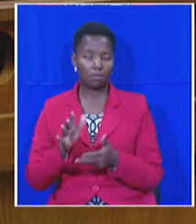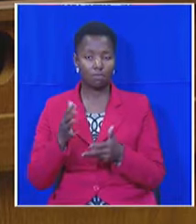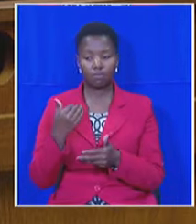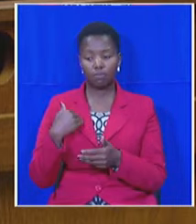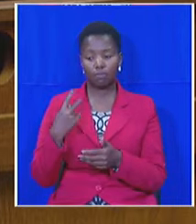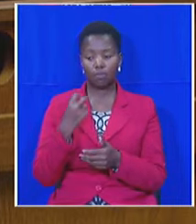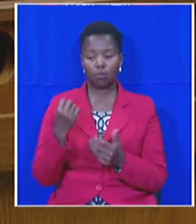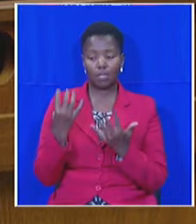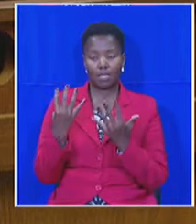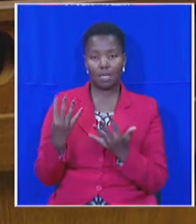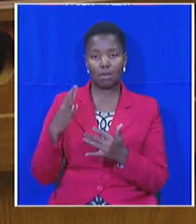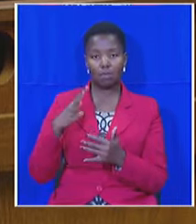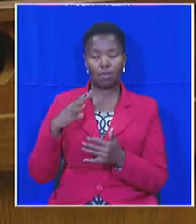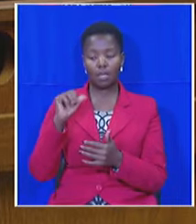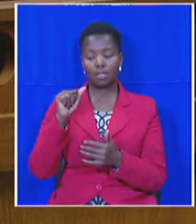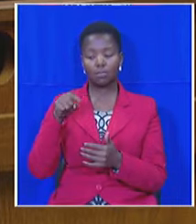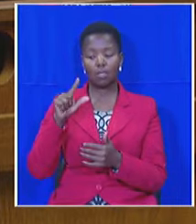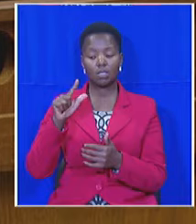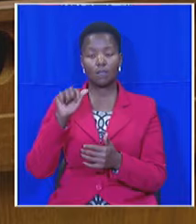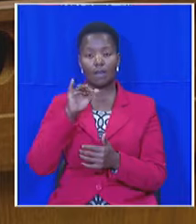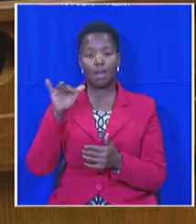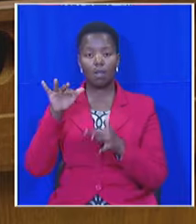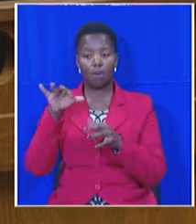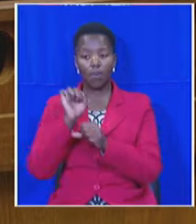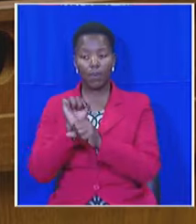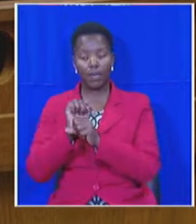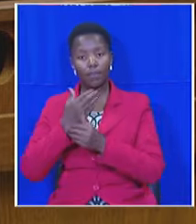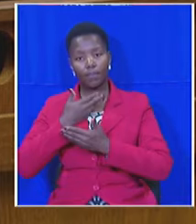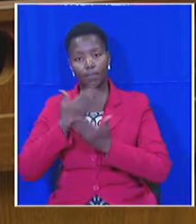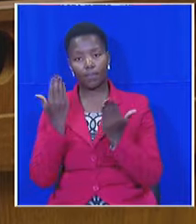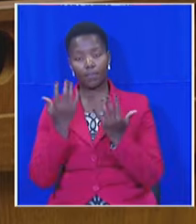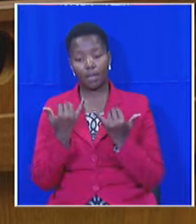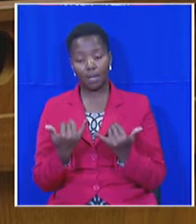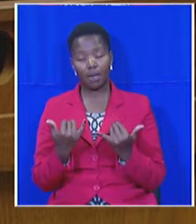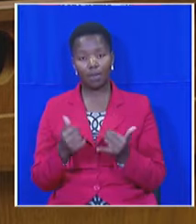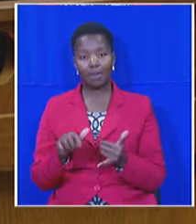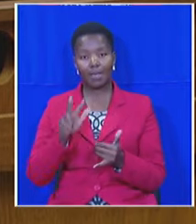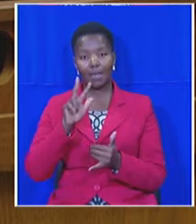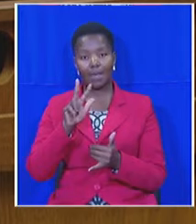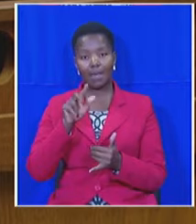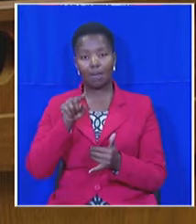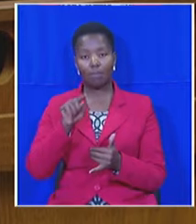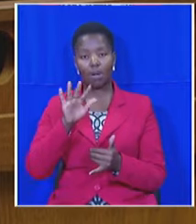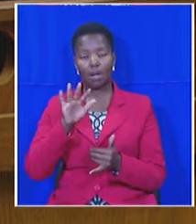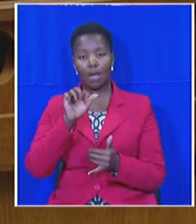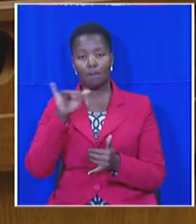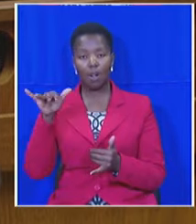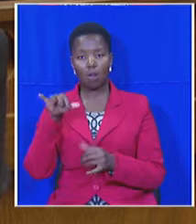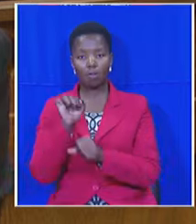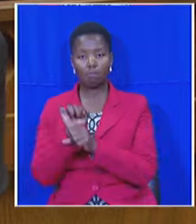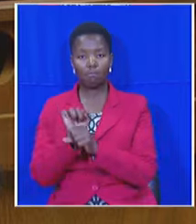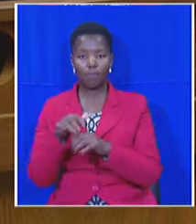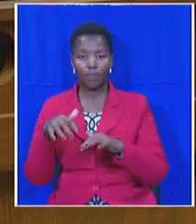2009, there were 6.7 million South Africans without a job. Today, there are 8.9